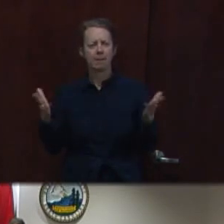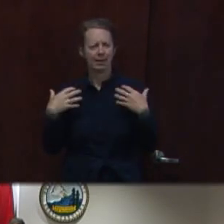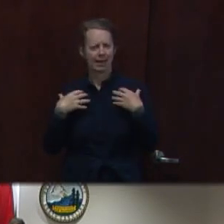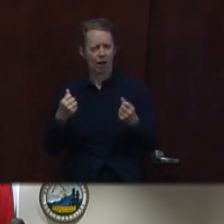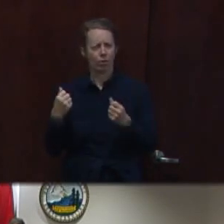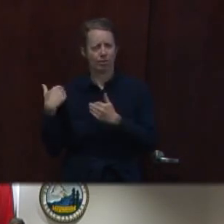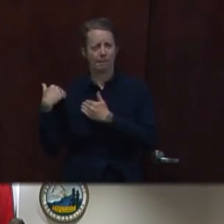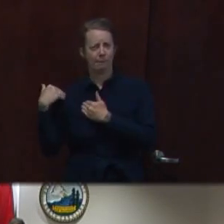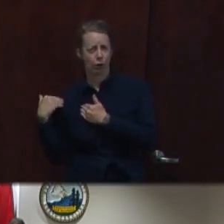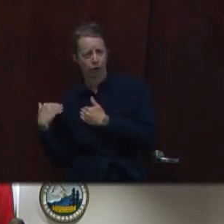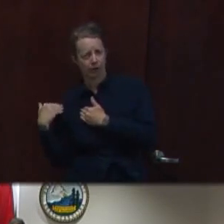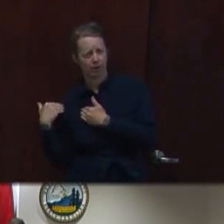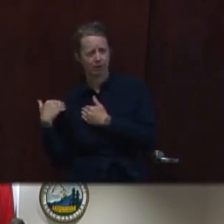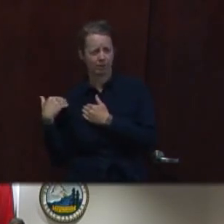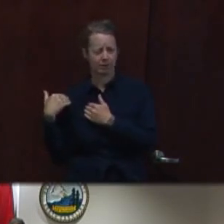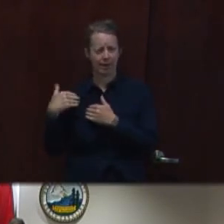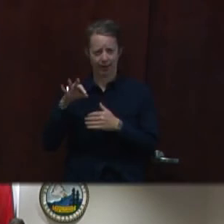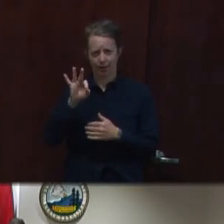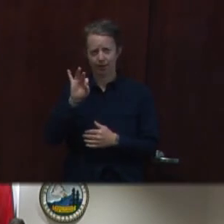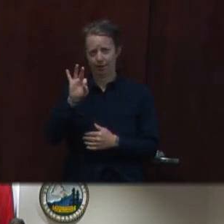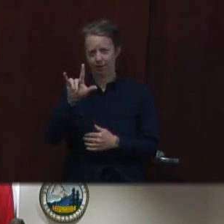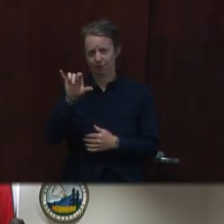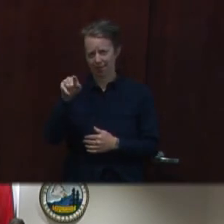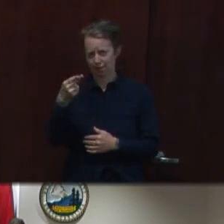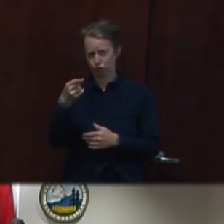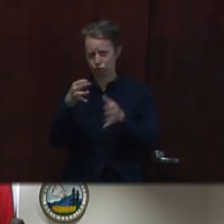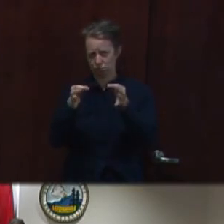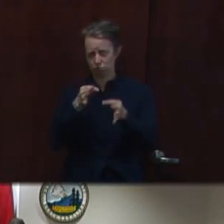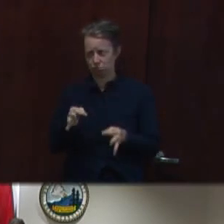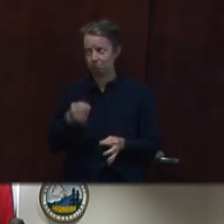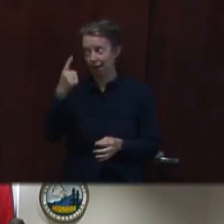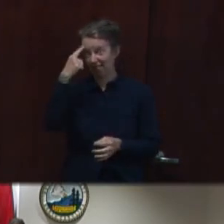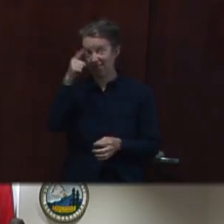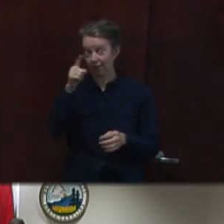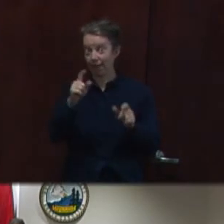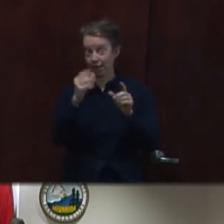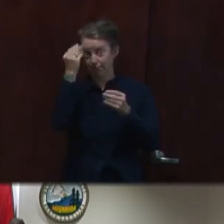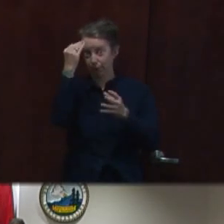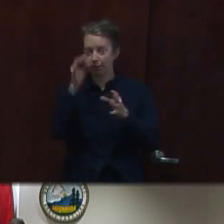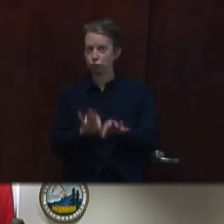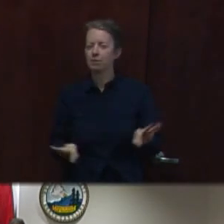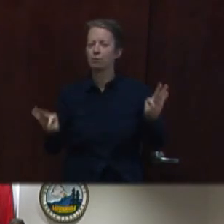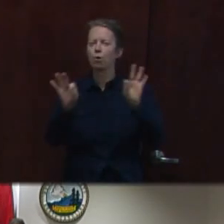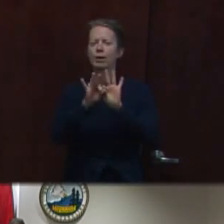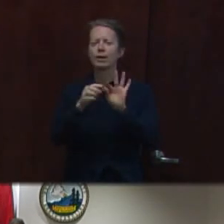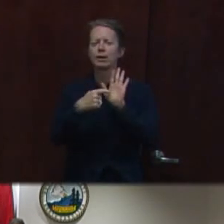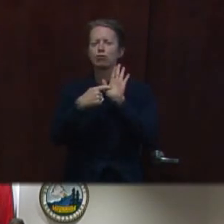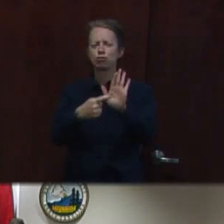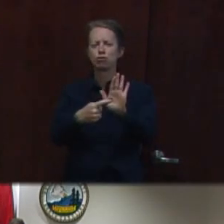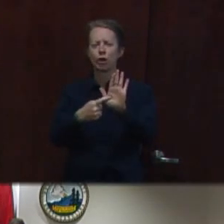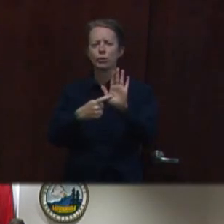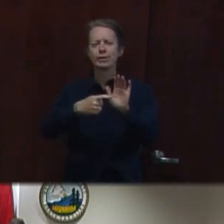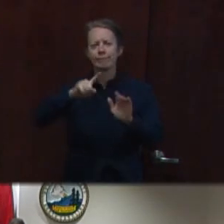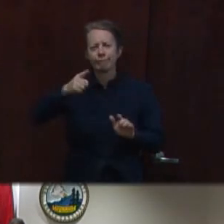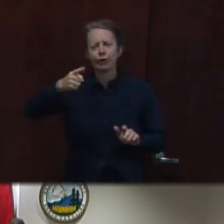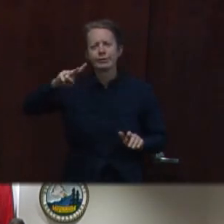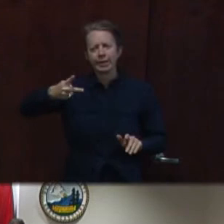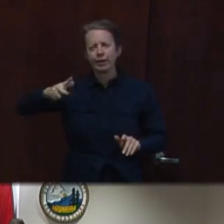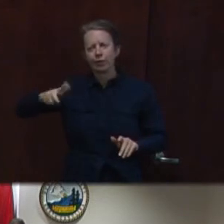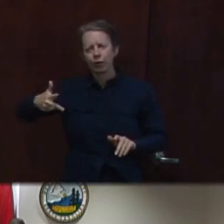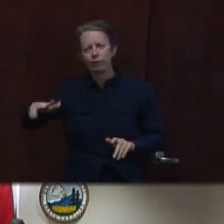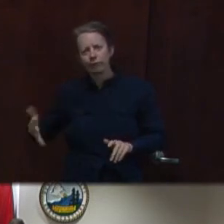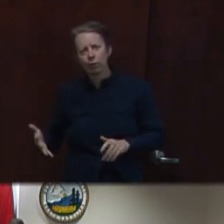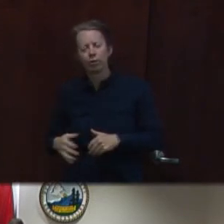went over. I think it's an important slide. It kind of shows the order of magnitude. That this kind of